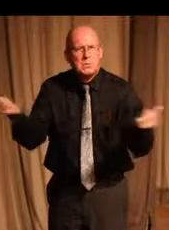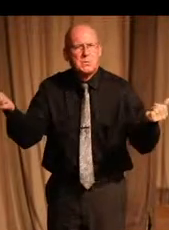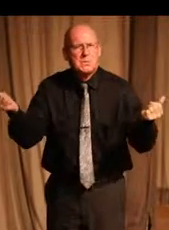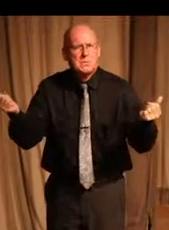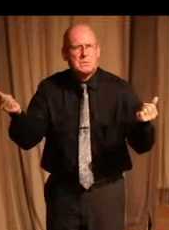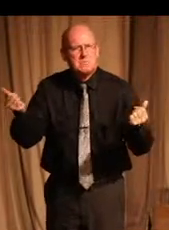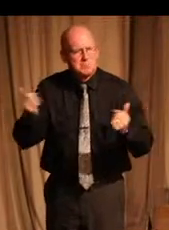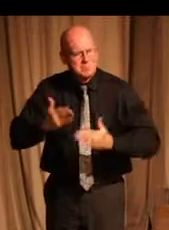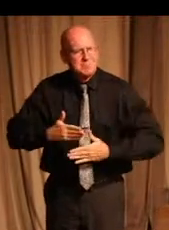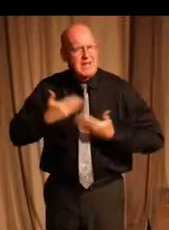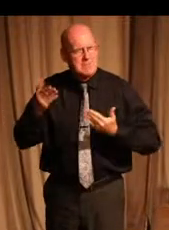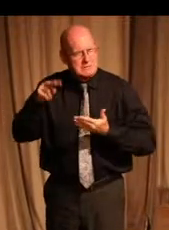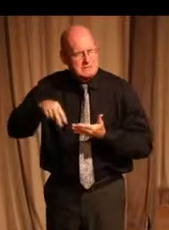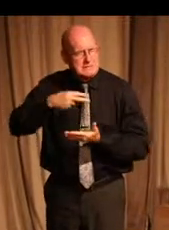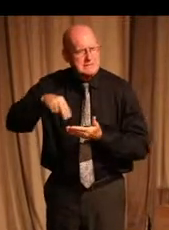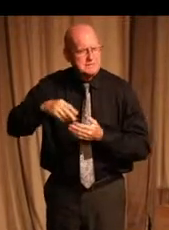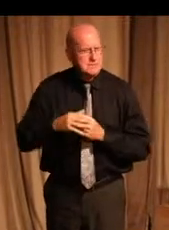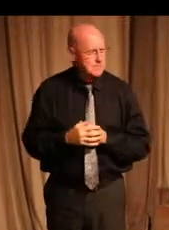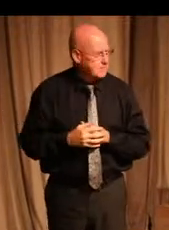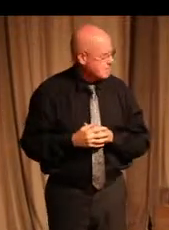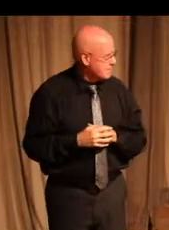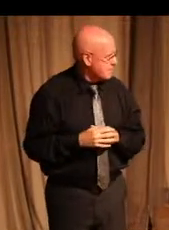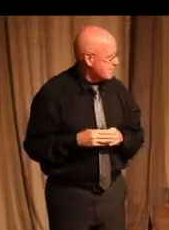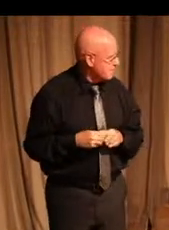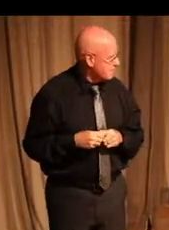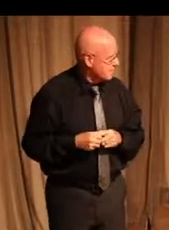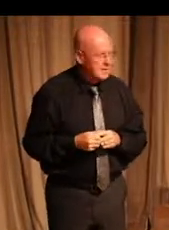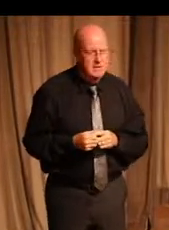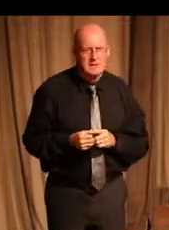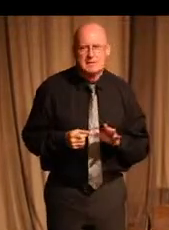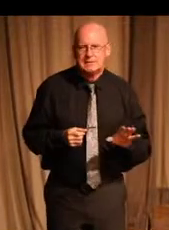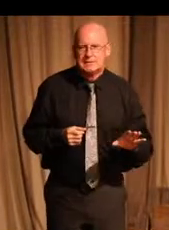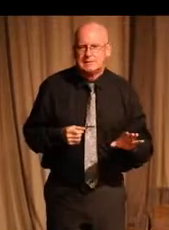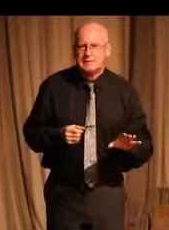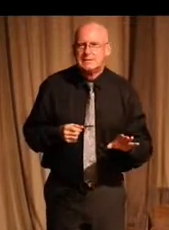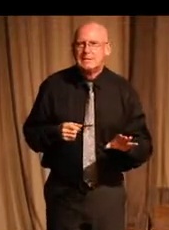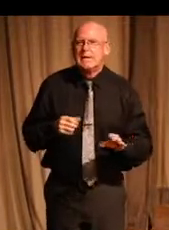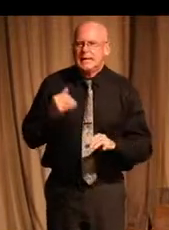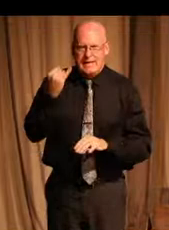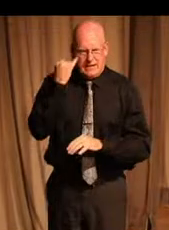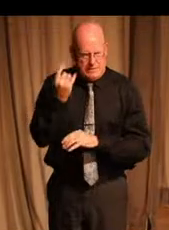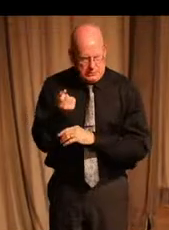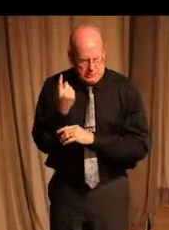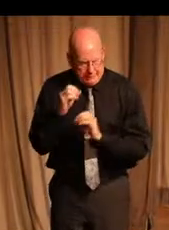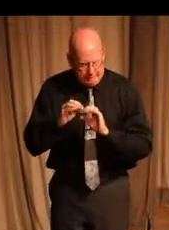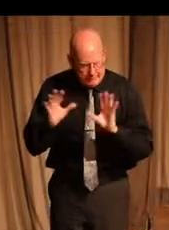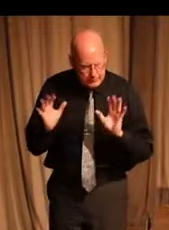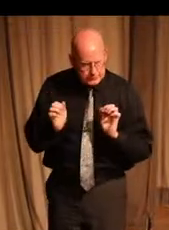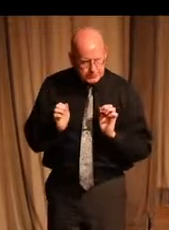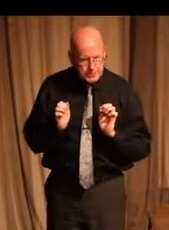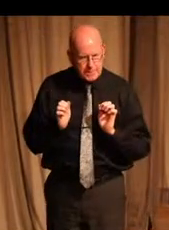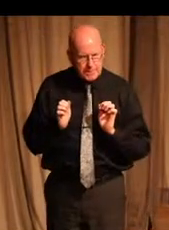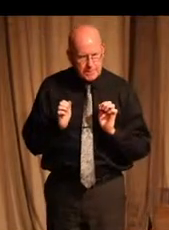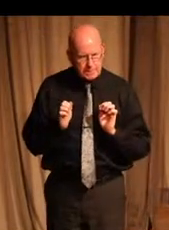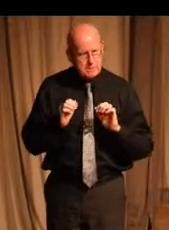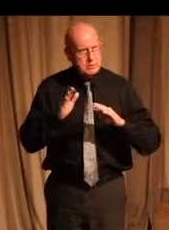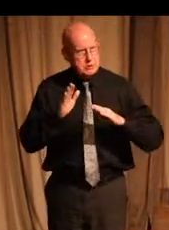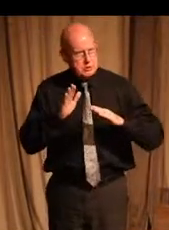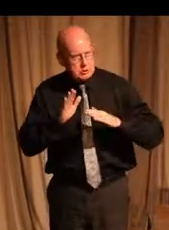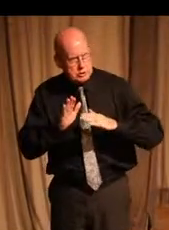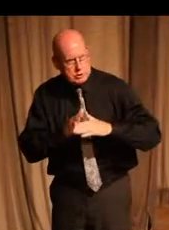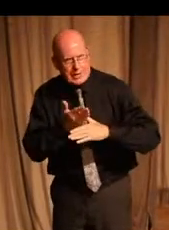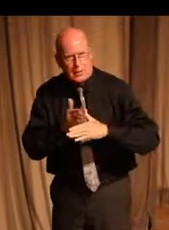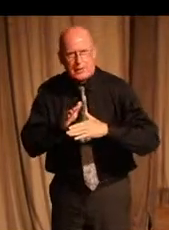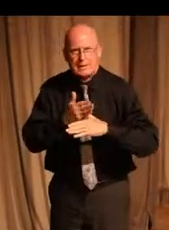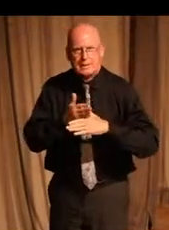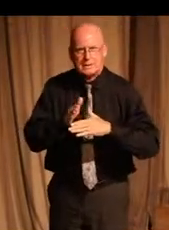now. So if I understand what you say, that, you know, that sharing Sarah's